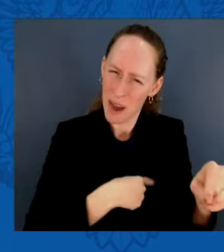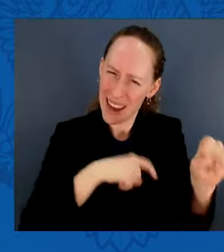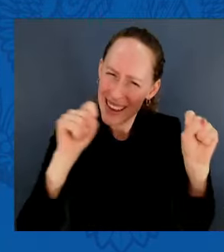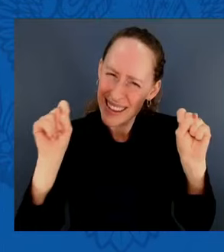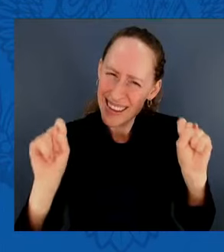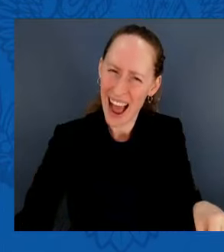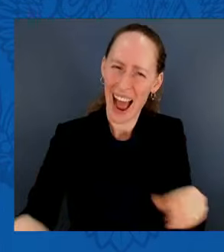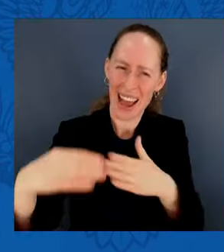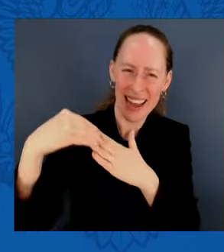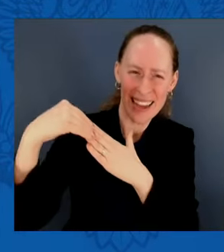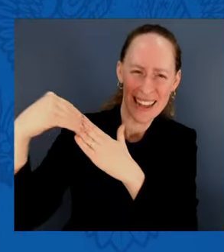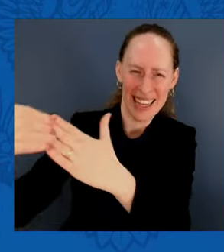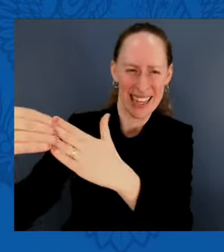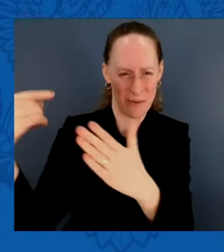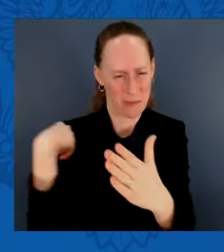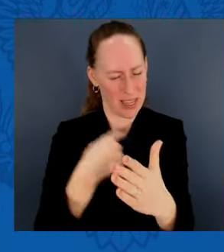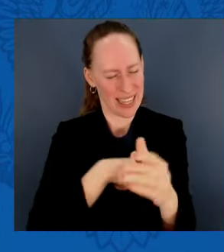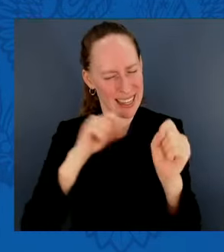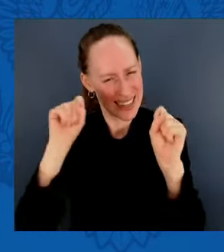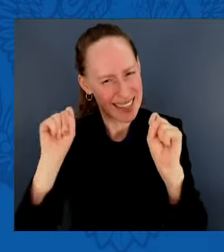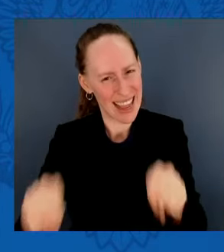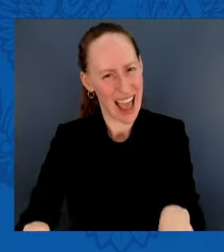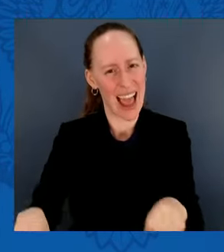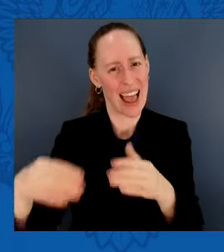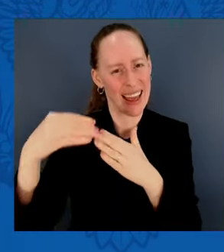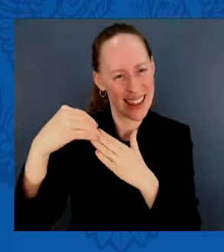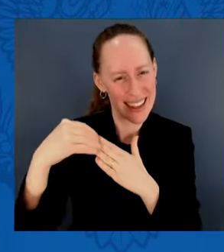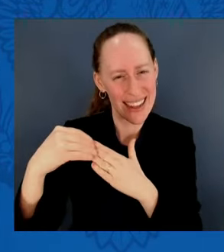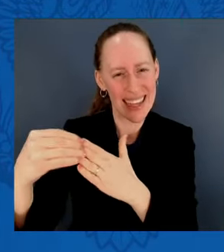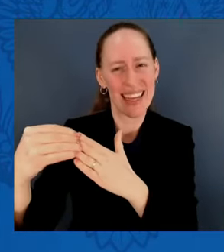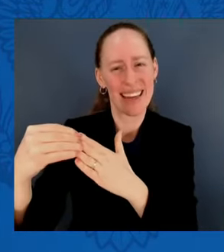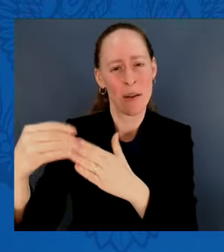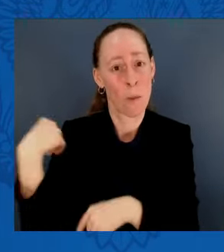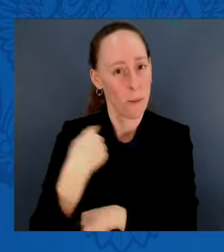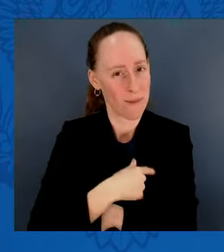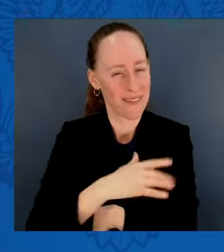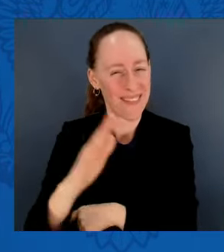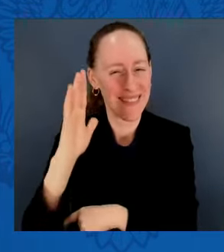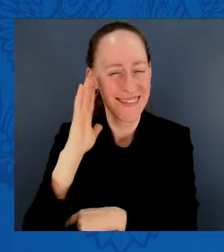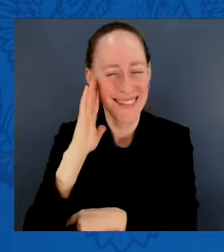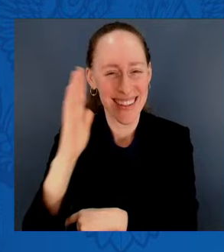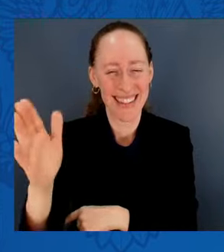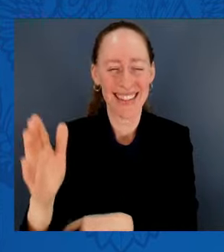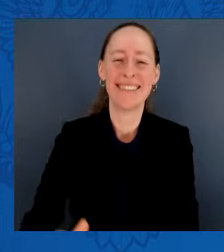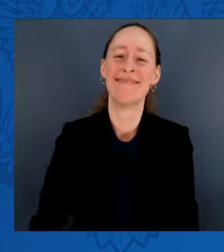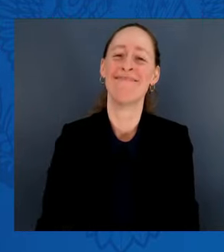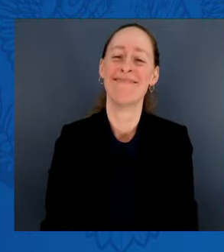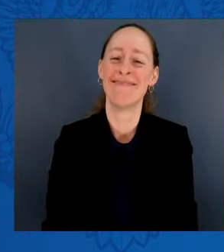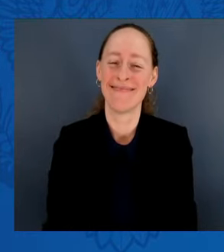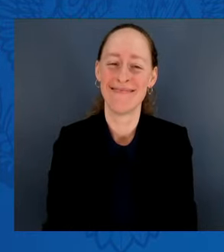More people have health insurance today. More people have health insurance today than ever before.